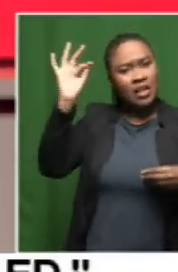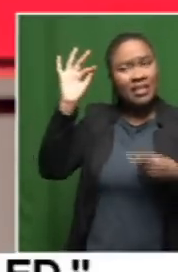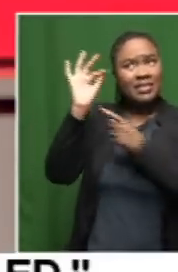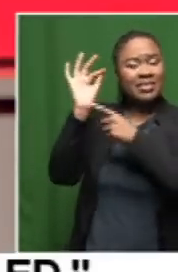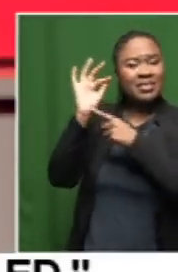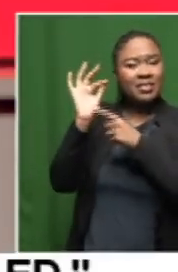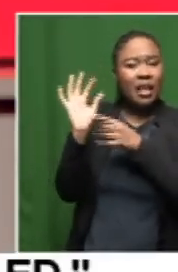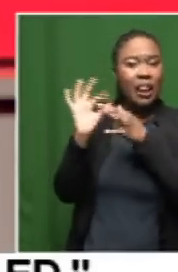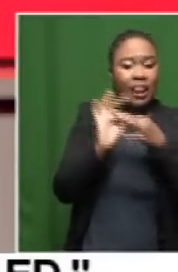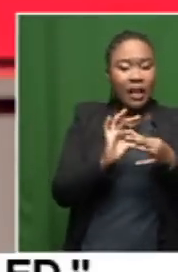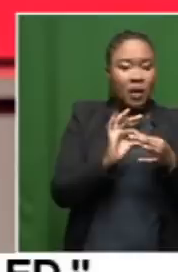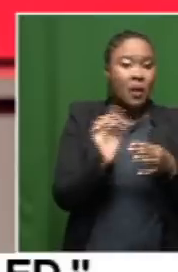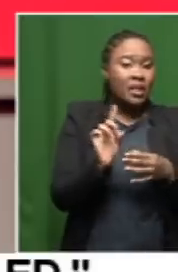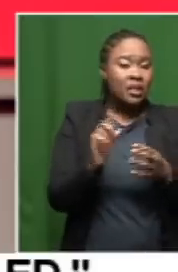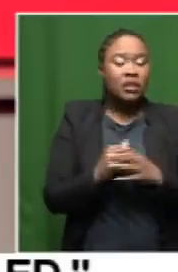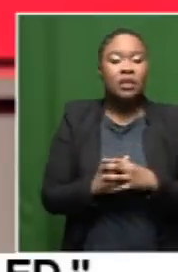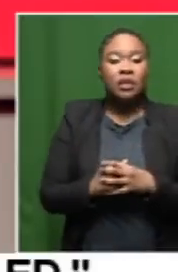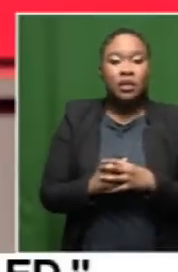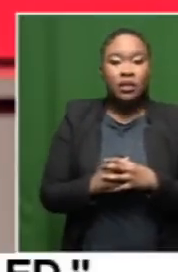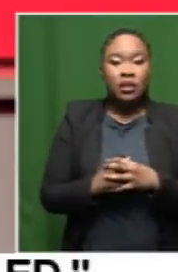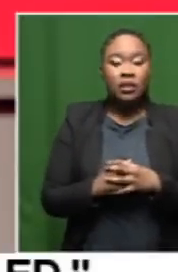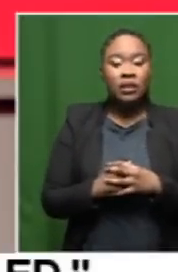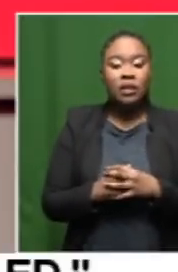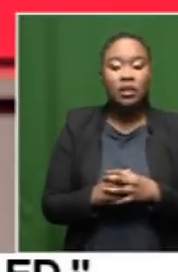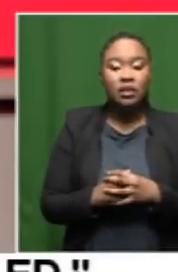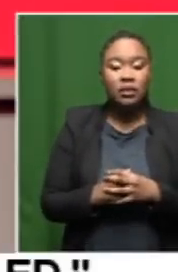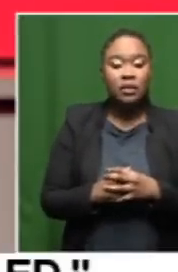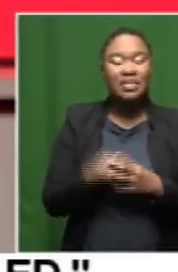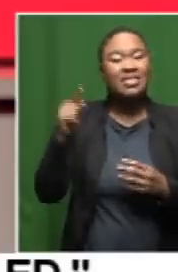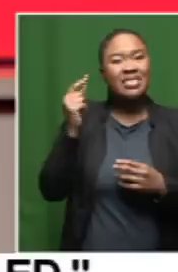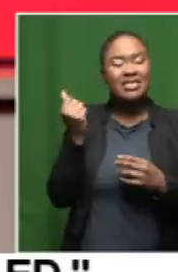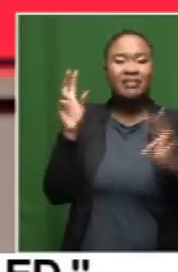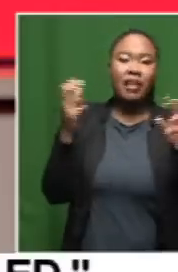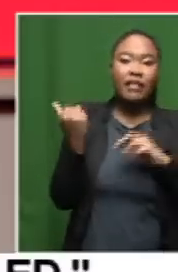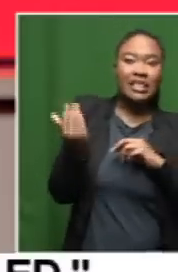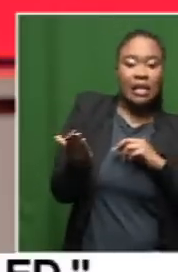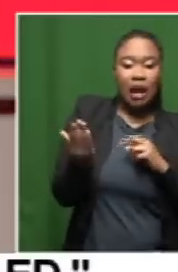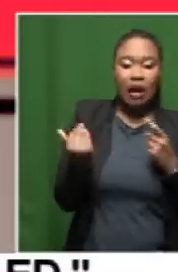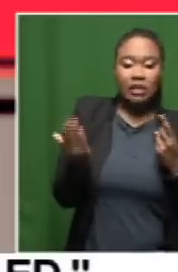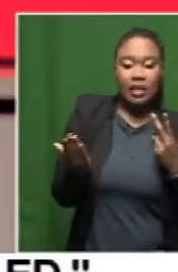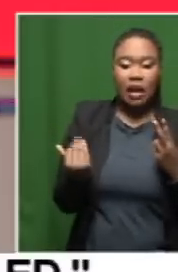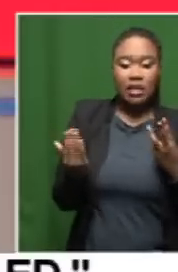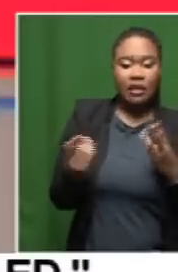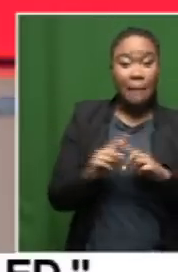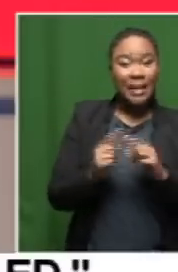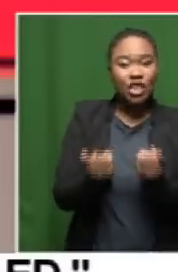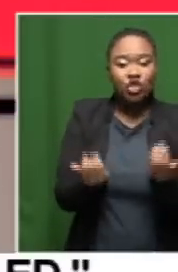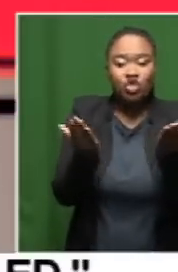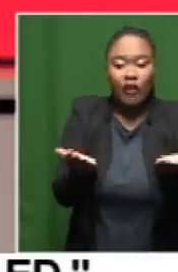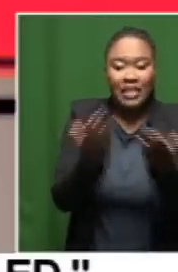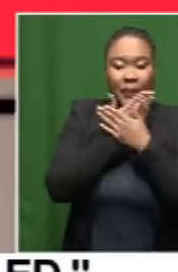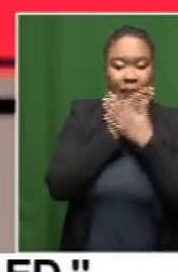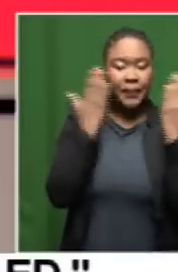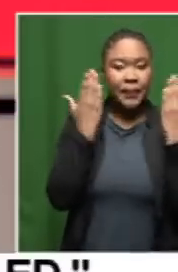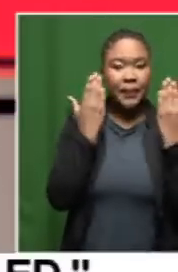that has turned itself into a procuring state or a tender state that doesn't provide services. Majority,